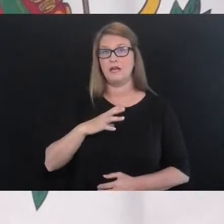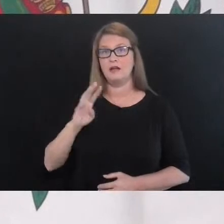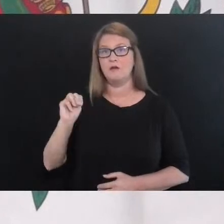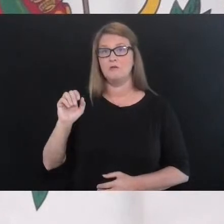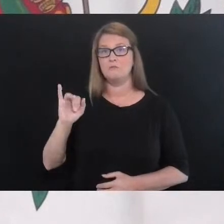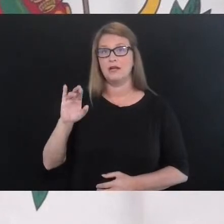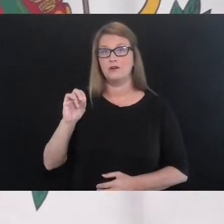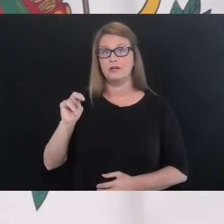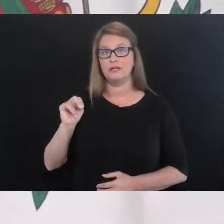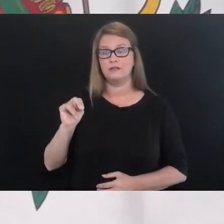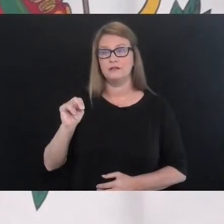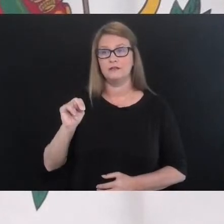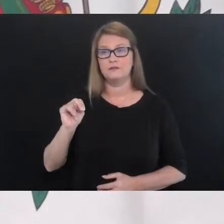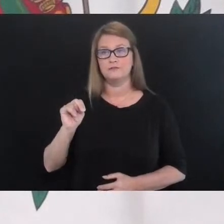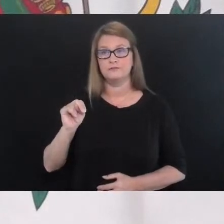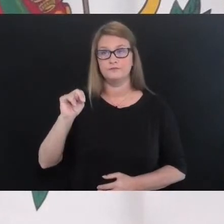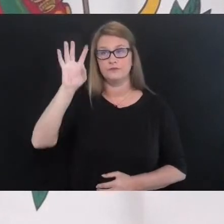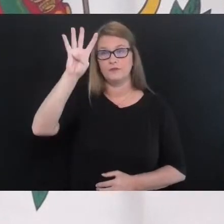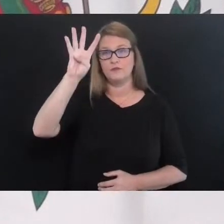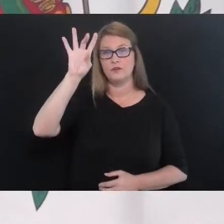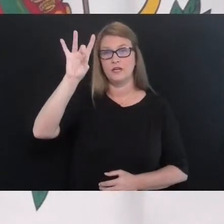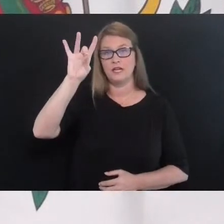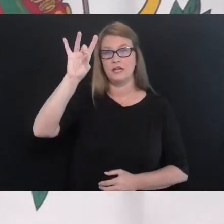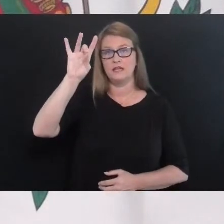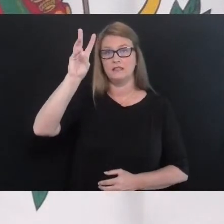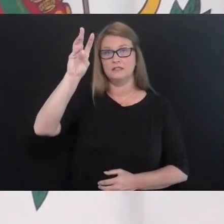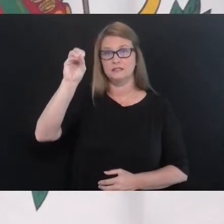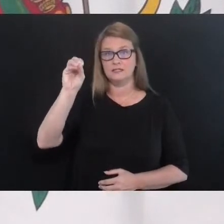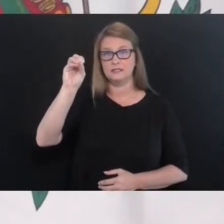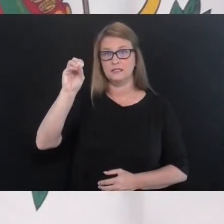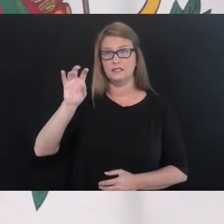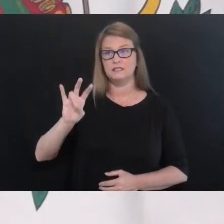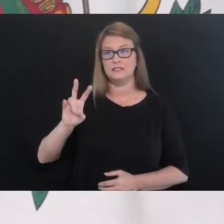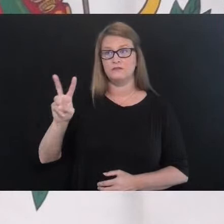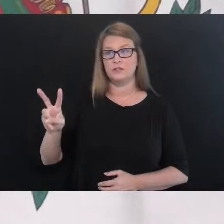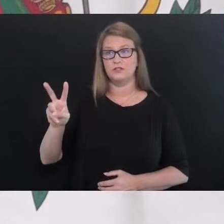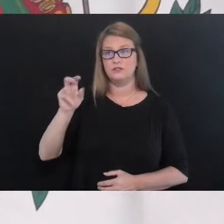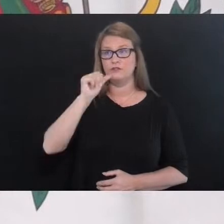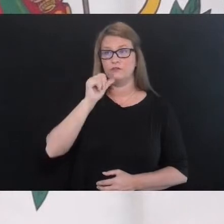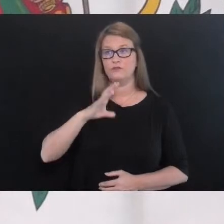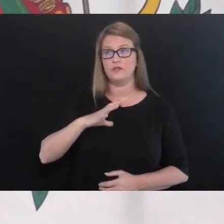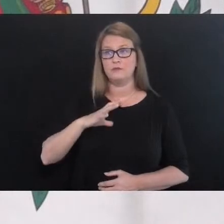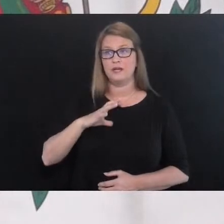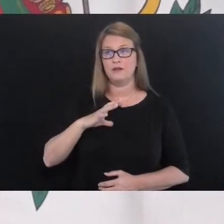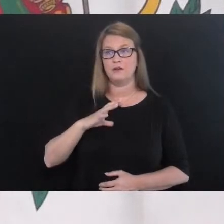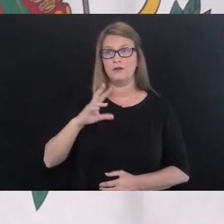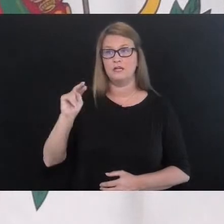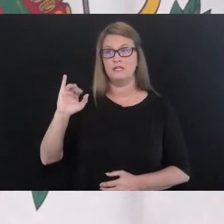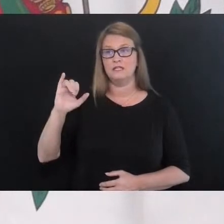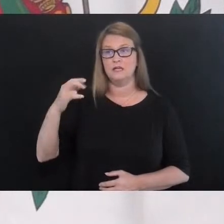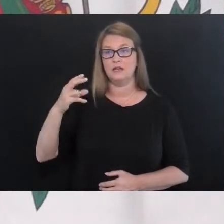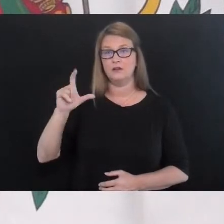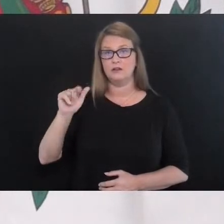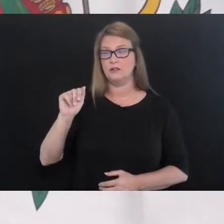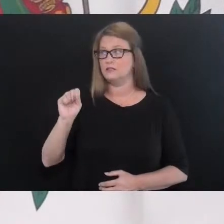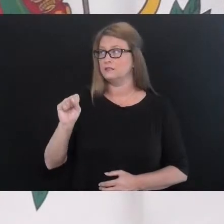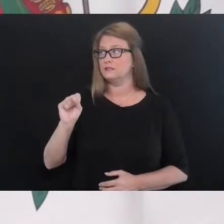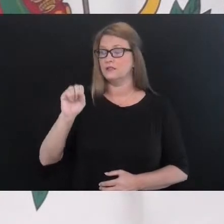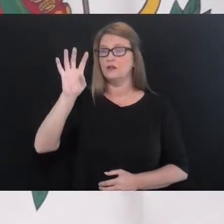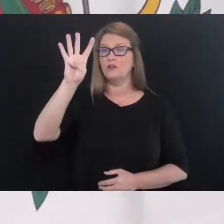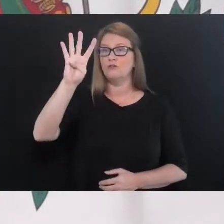Marion County. The 4,860th death is a 72-year-old female from Nicholas County.